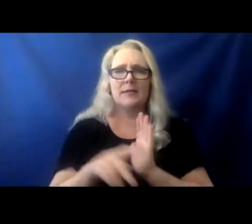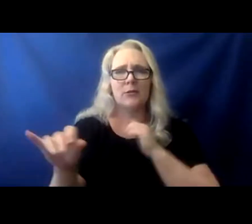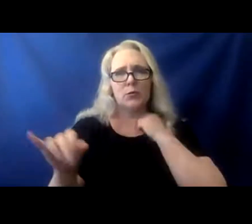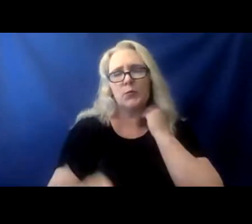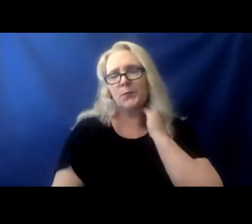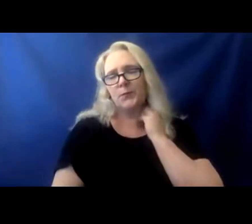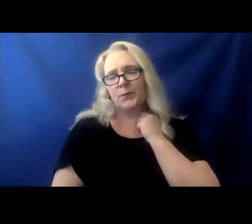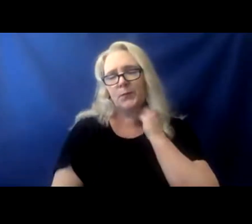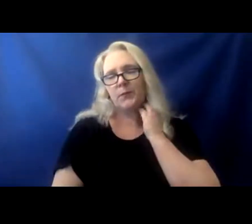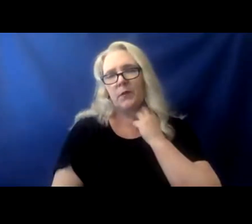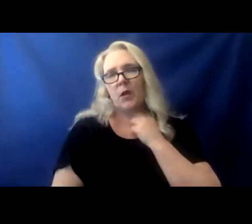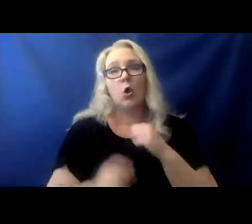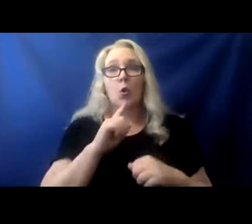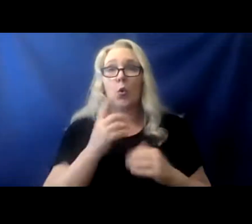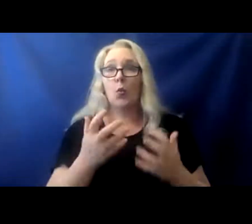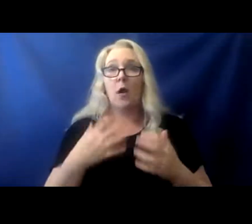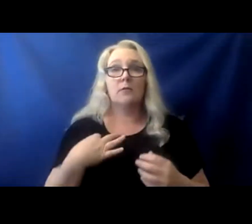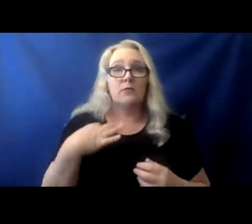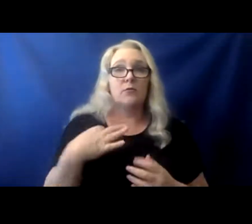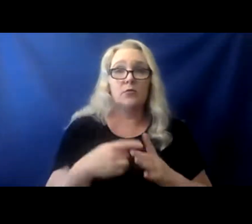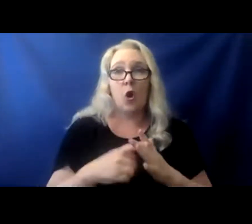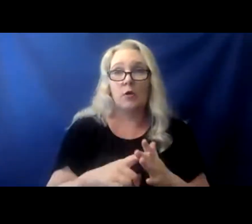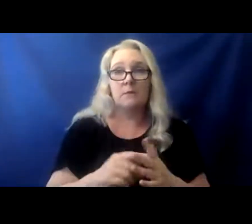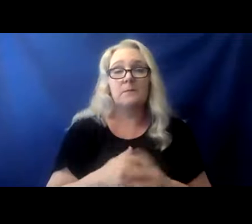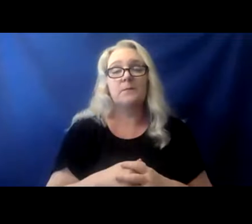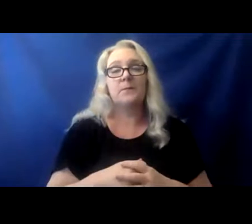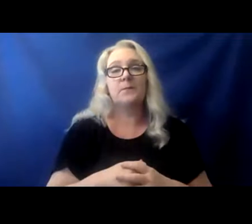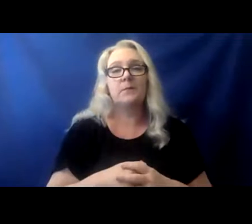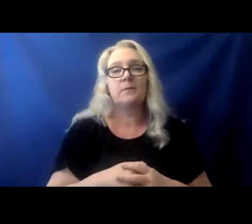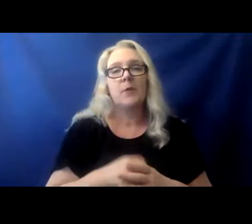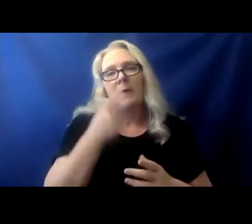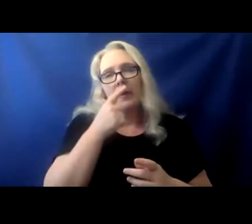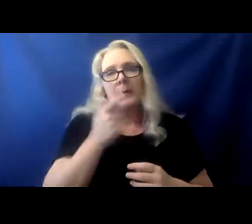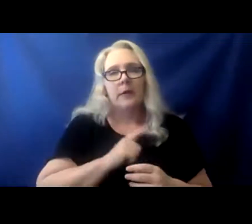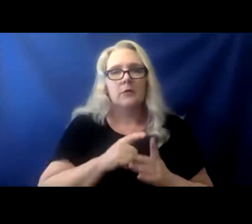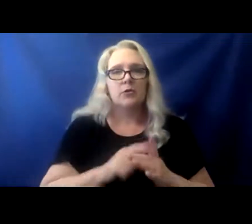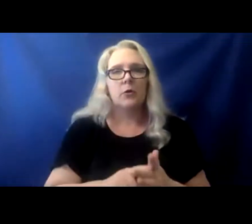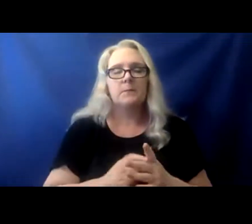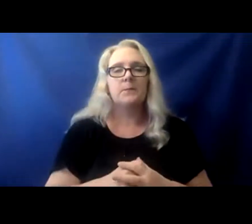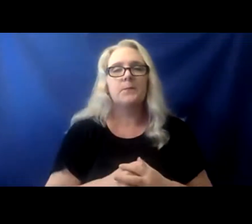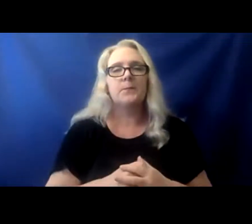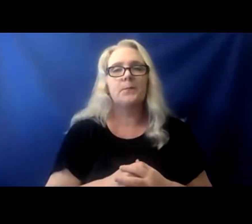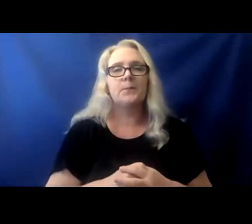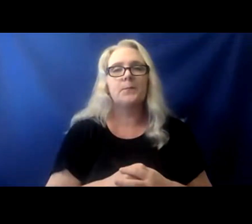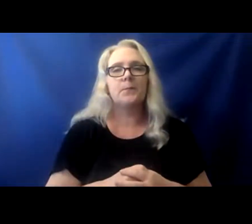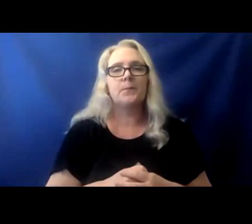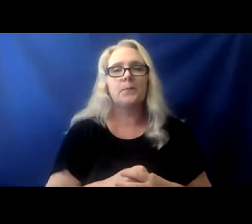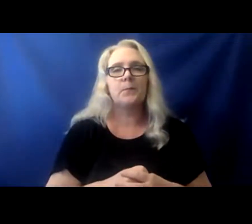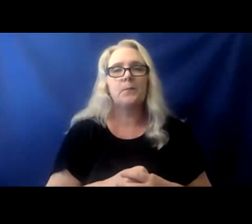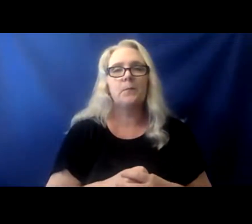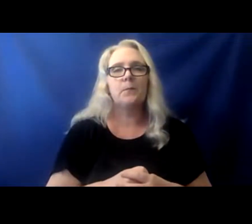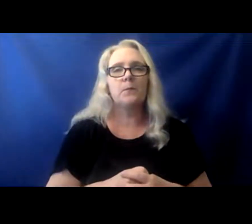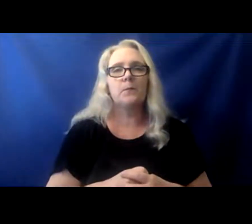I don't know who wants to kick it off, but I'll just start because I think this is definitely one of our challenges is there's so much to implement,